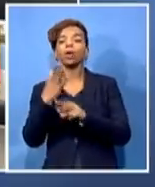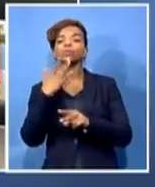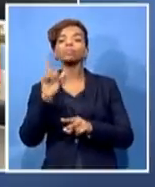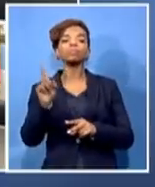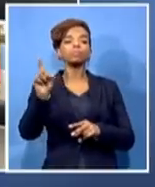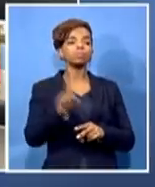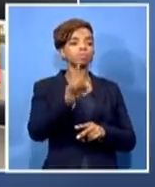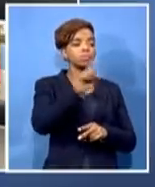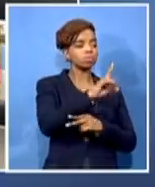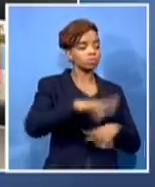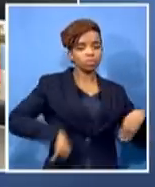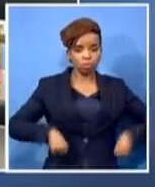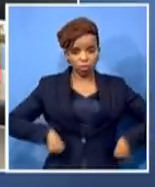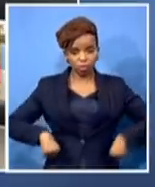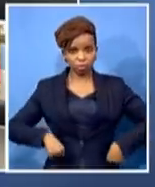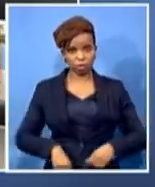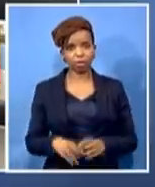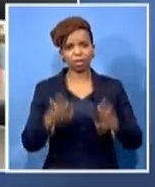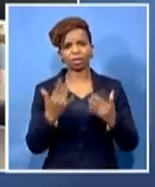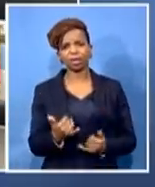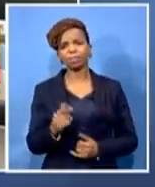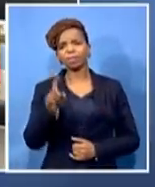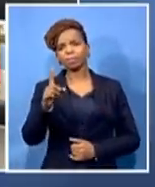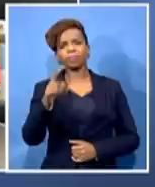the Integrity Commission?